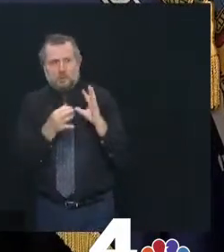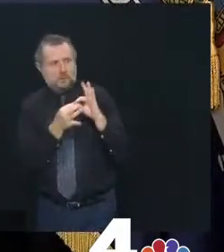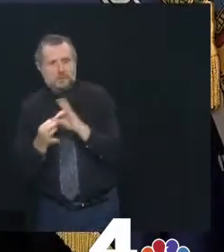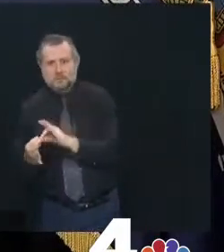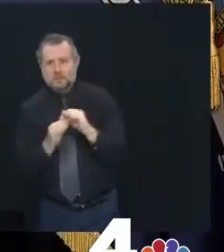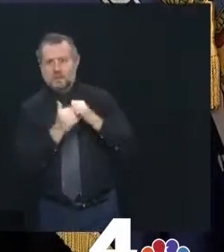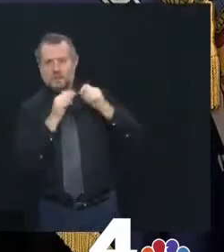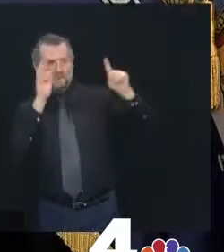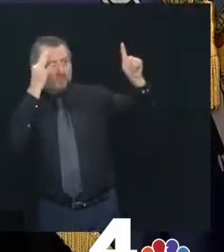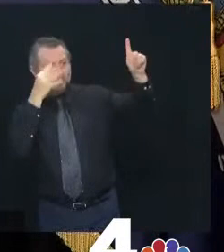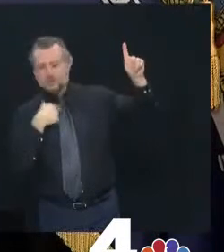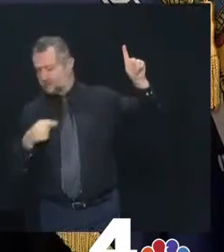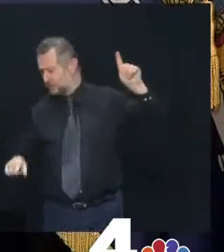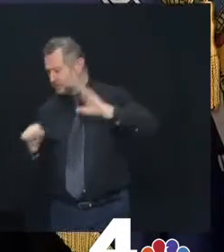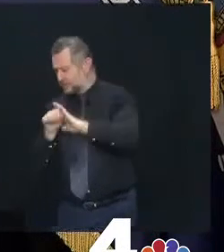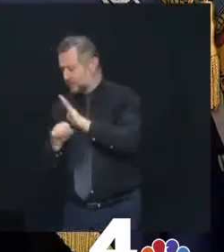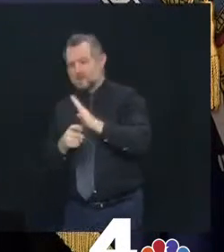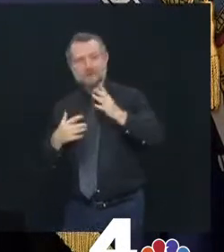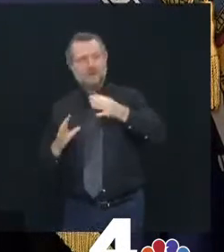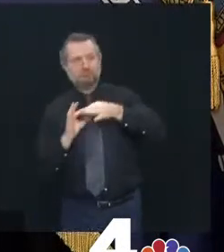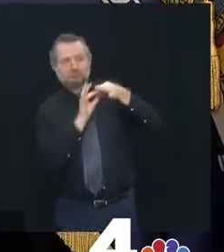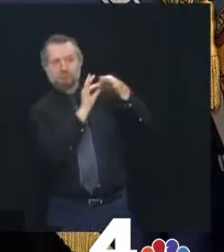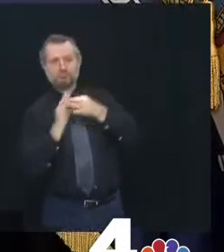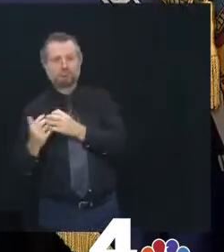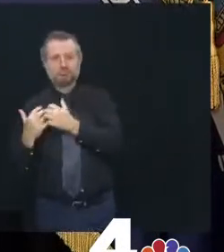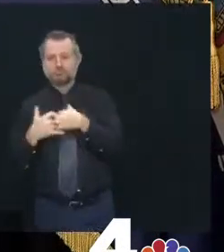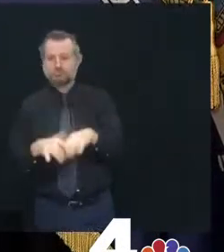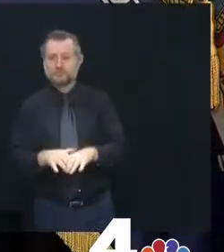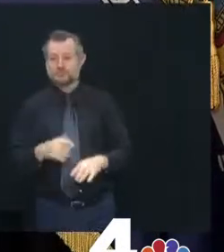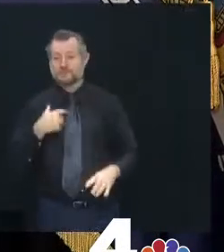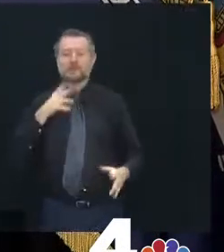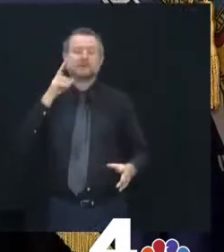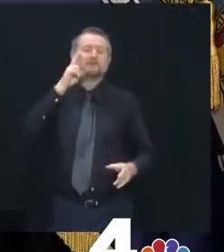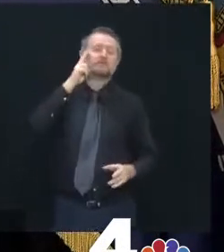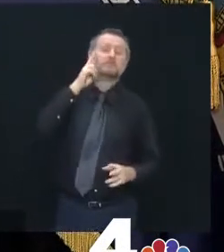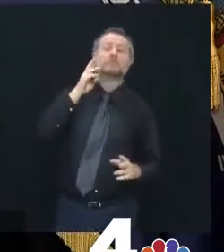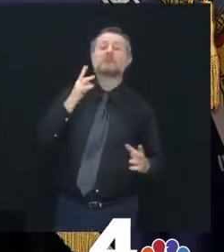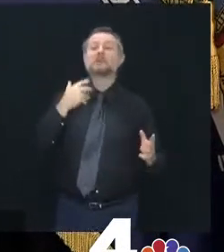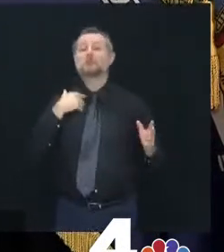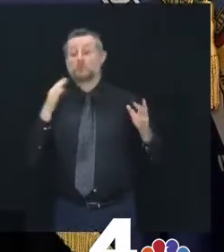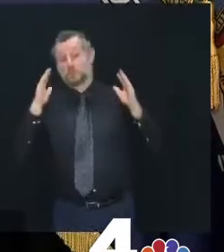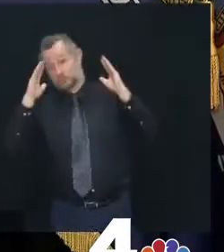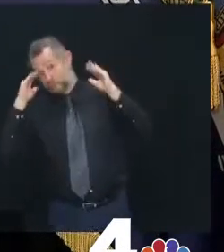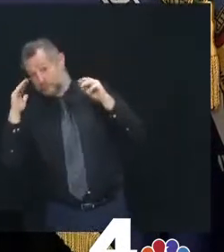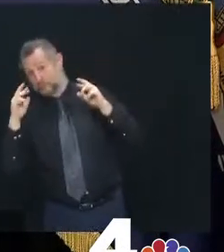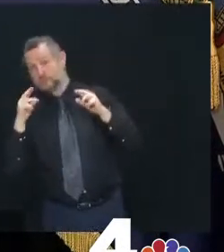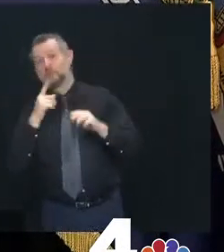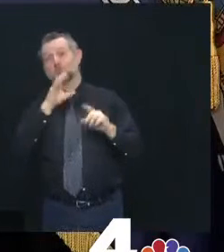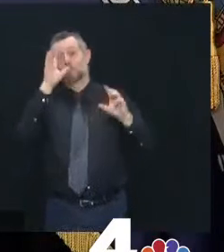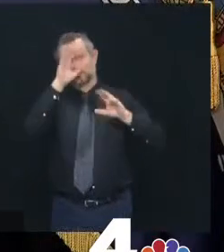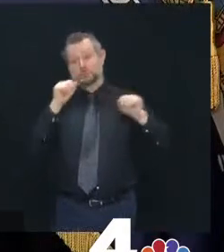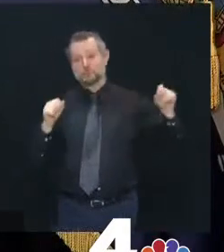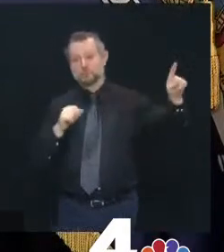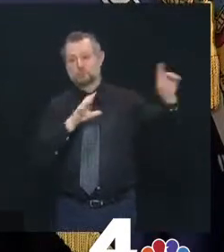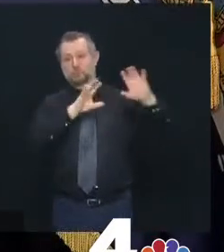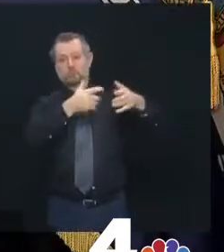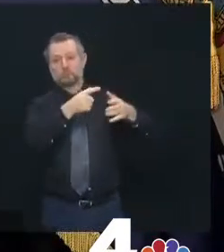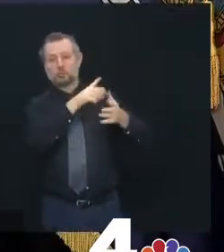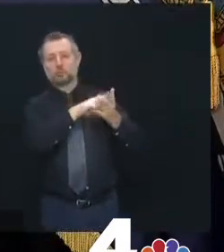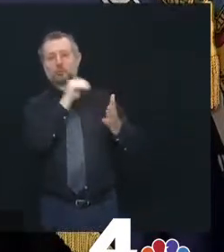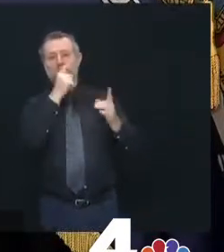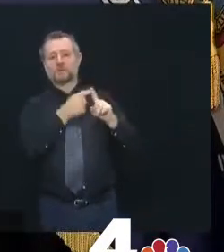work? And then we'll see. I hope the White House learns from the